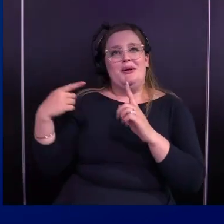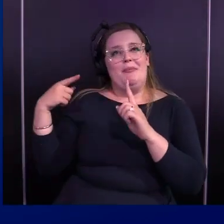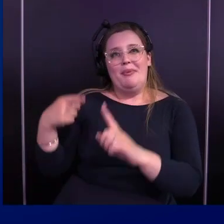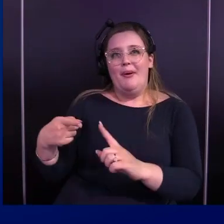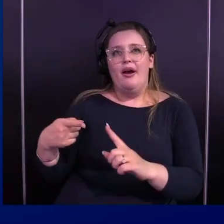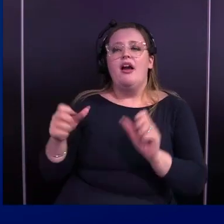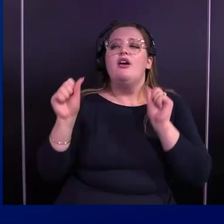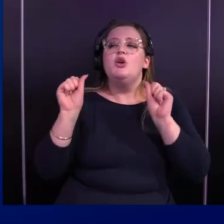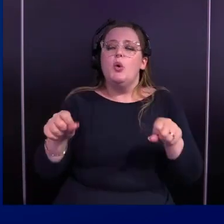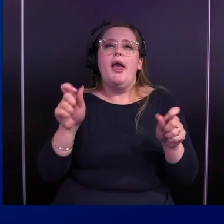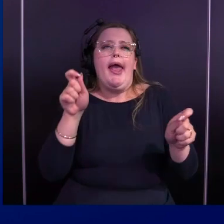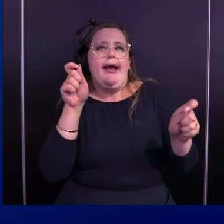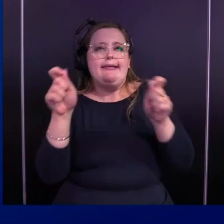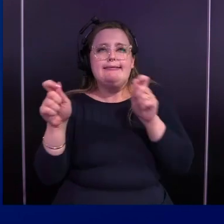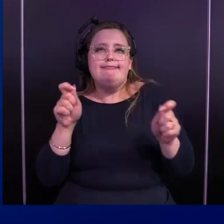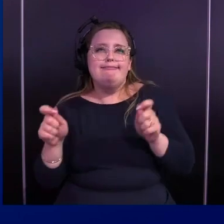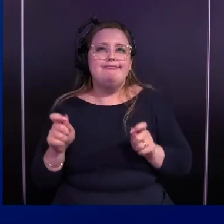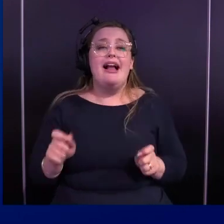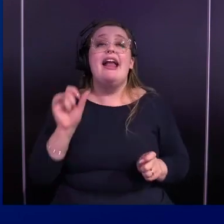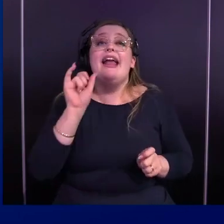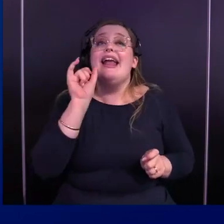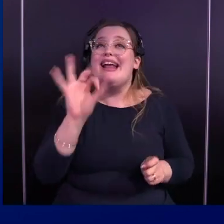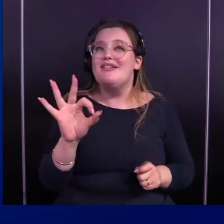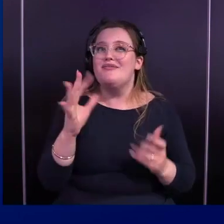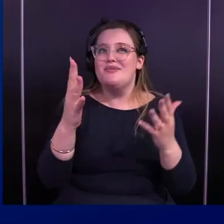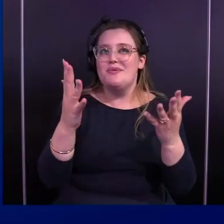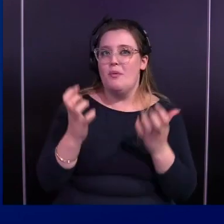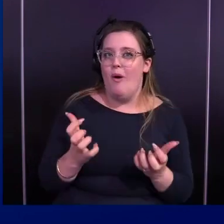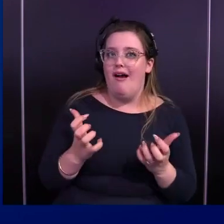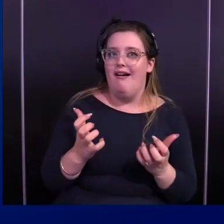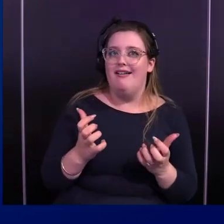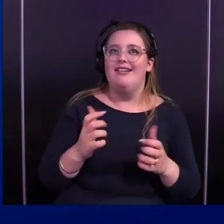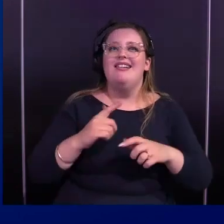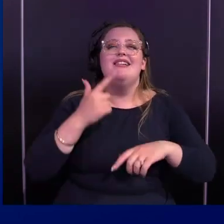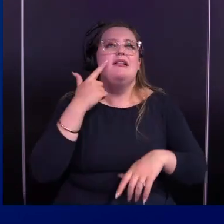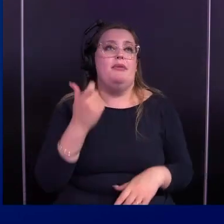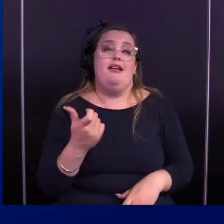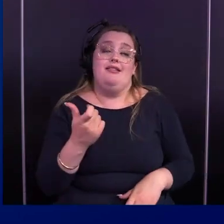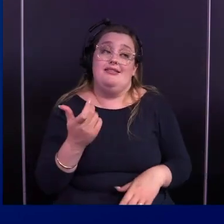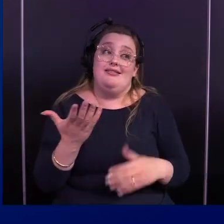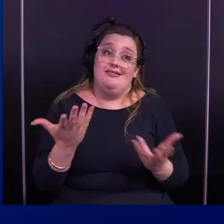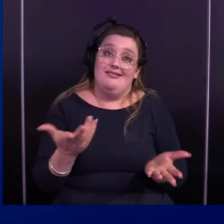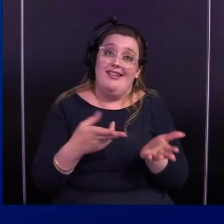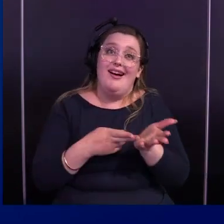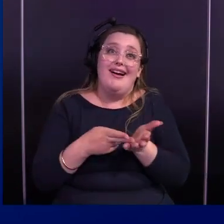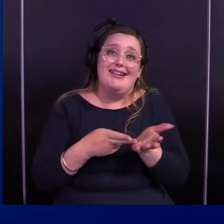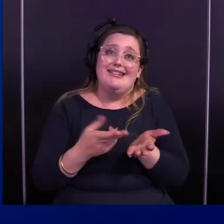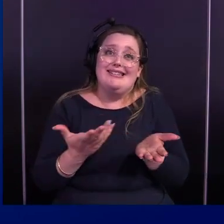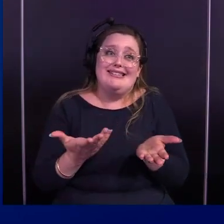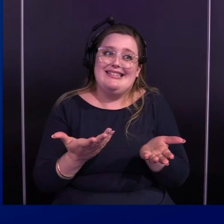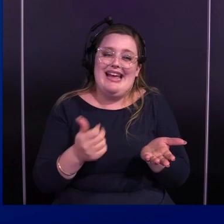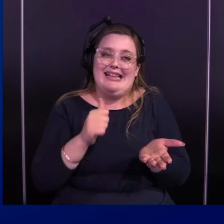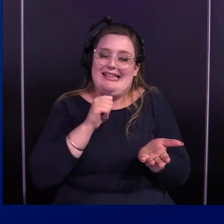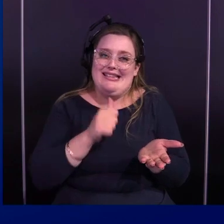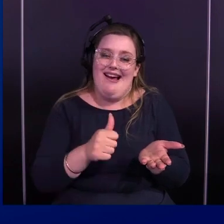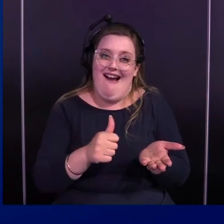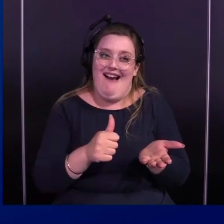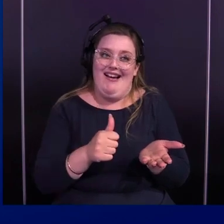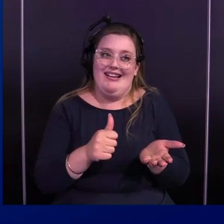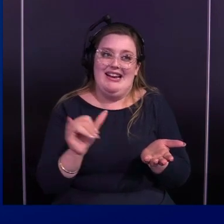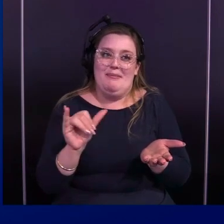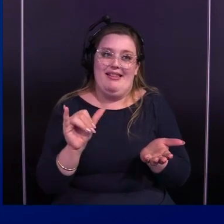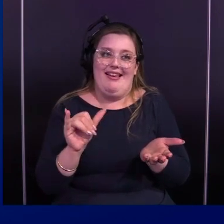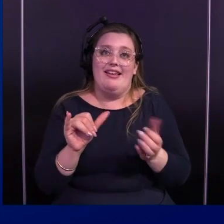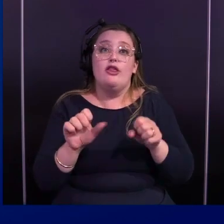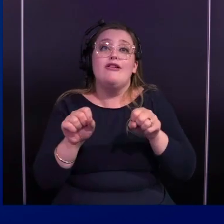could customize it if you want to. If you want. Yeah. Because let's be honest, like it's not going to be maybe, this shoe